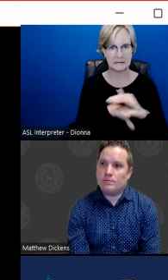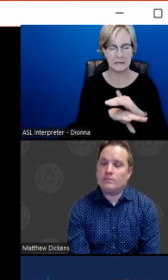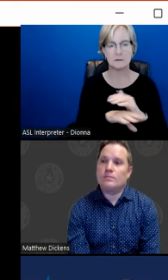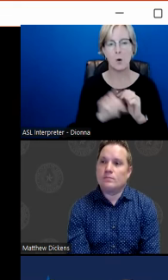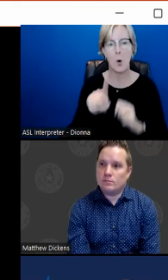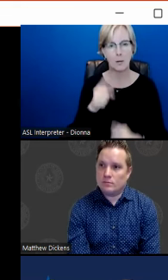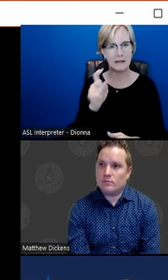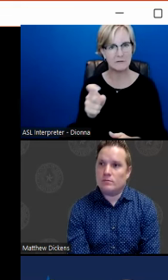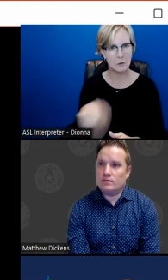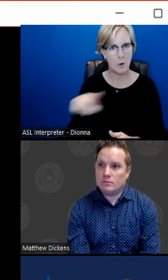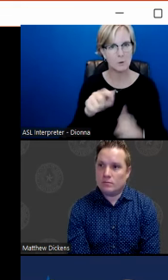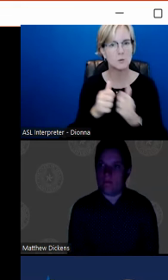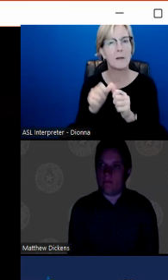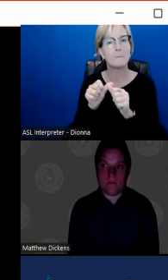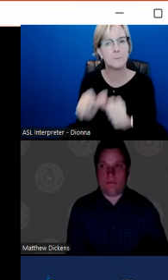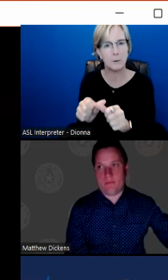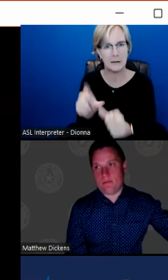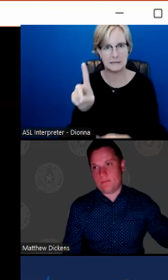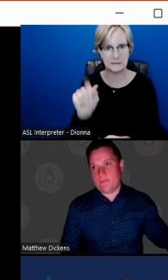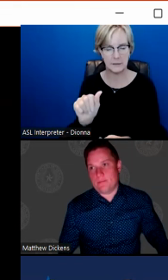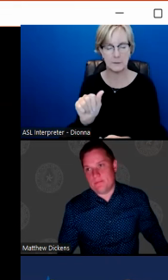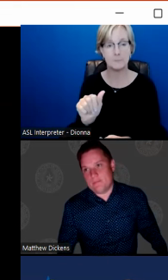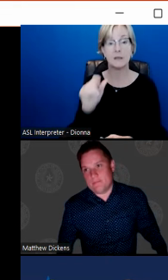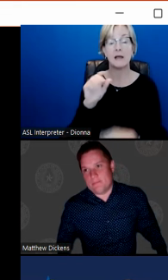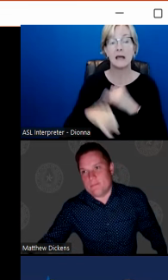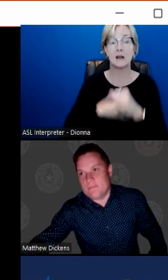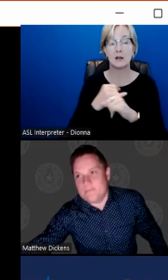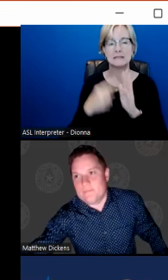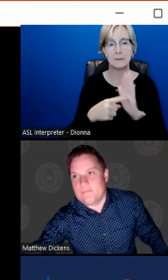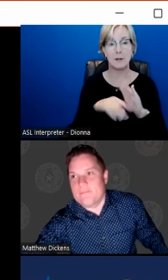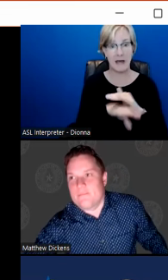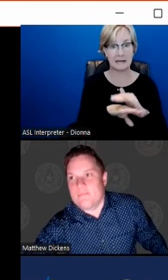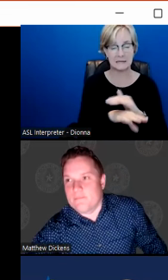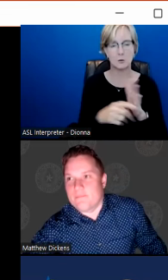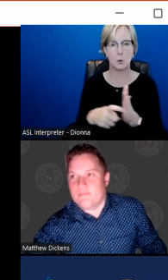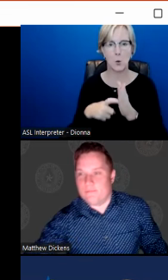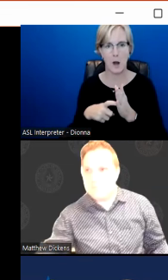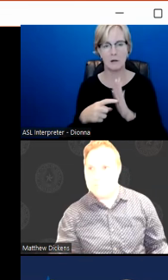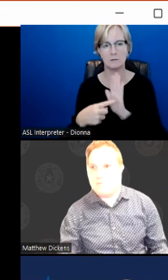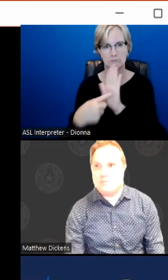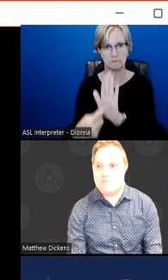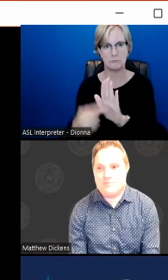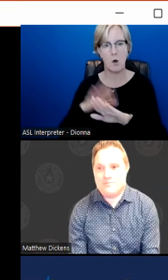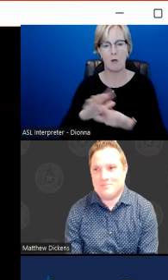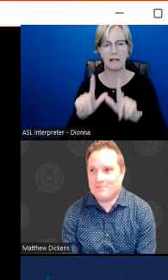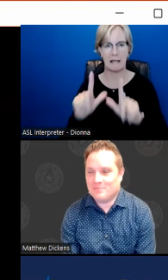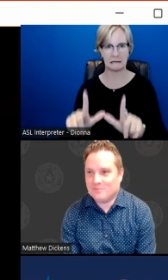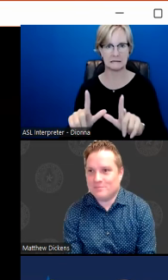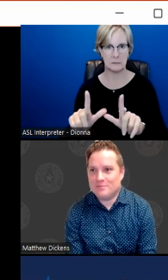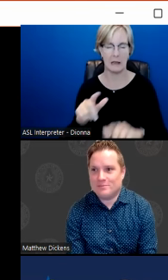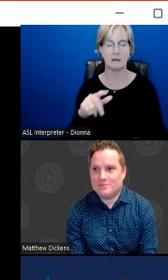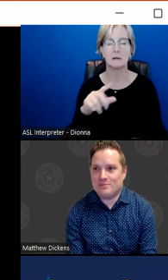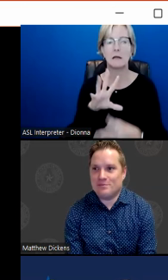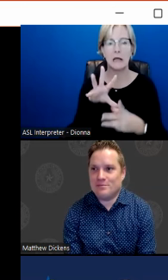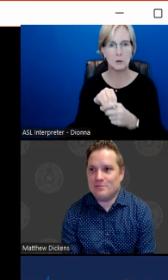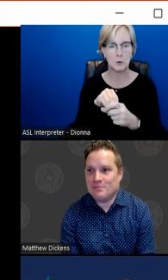issued to those with a permanent disability. The international symbol of access is required to be displayed on the license plate,